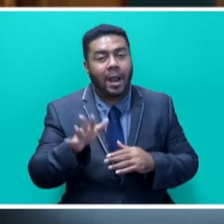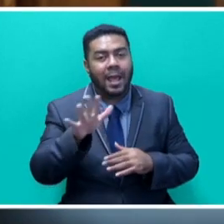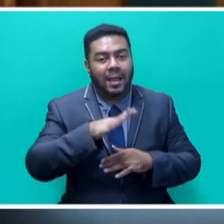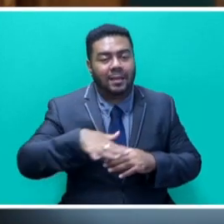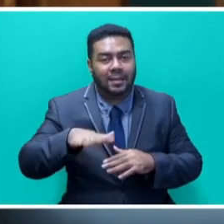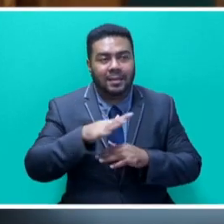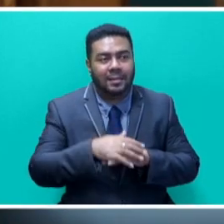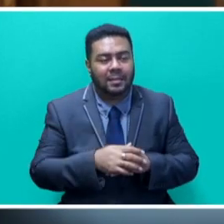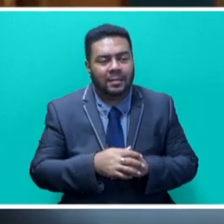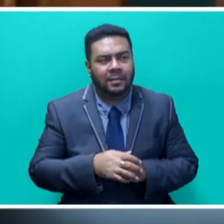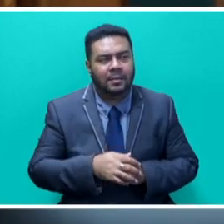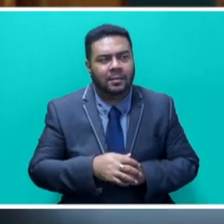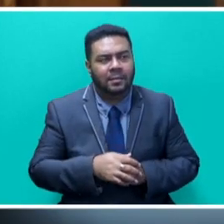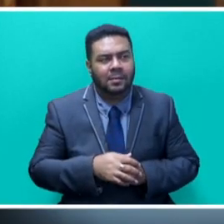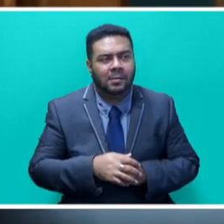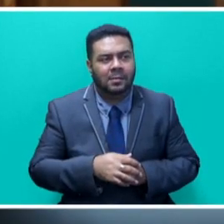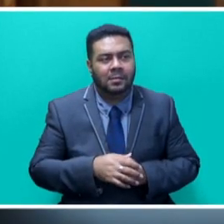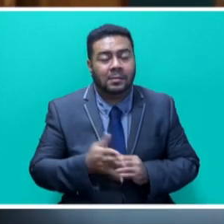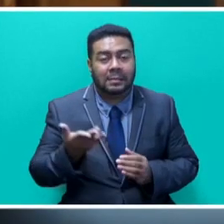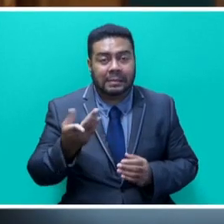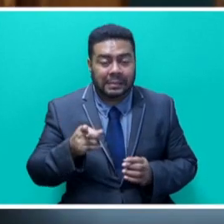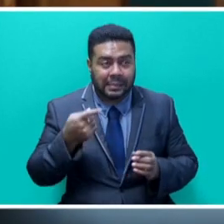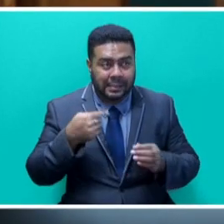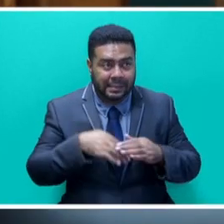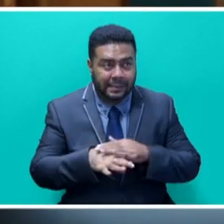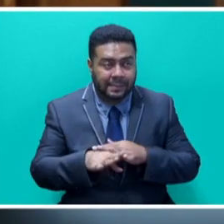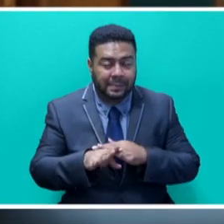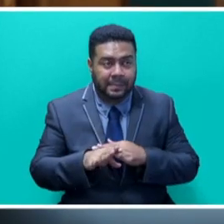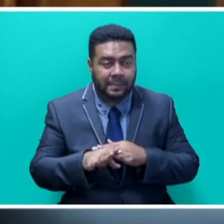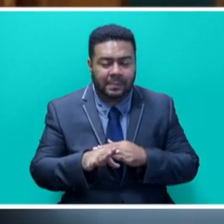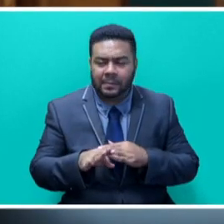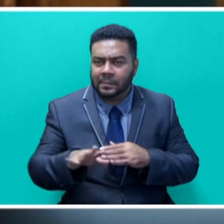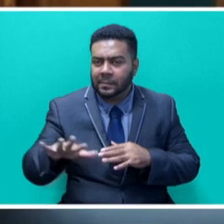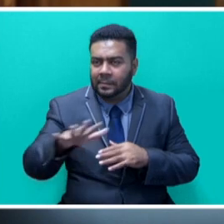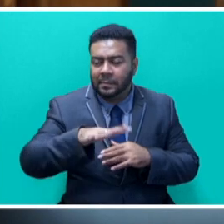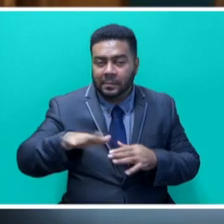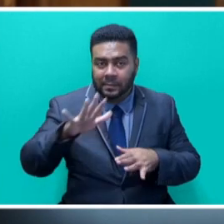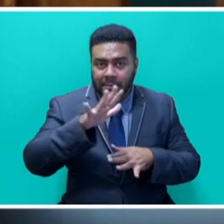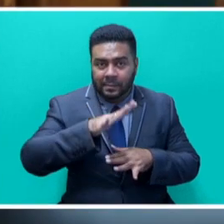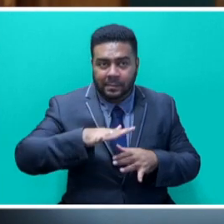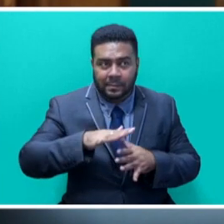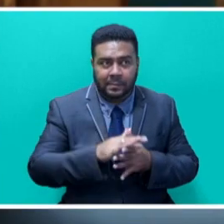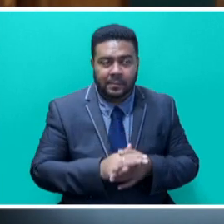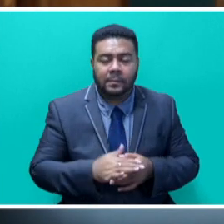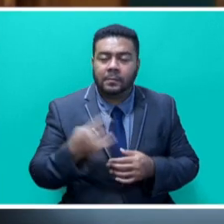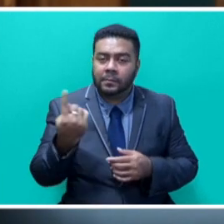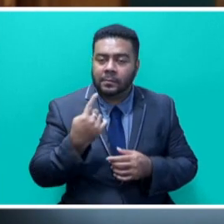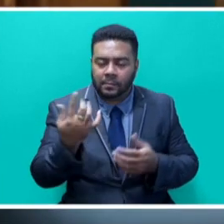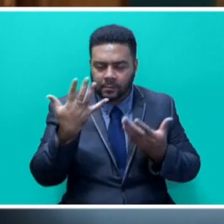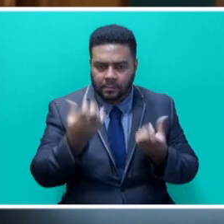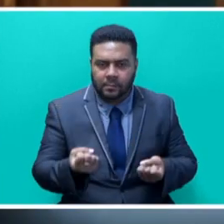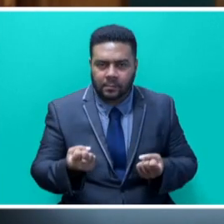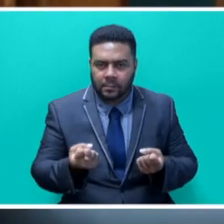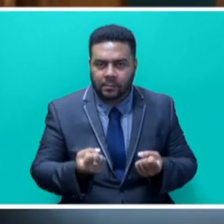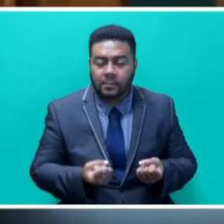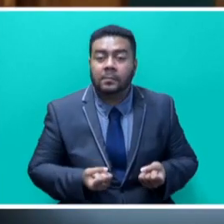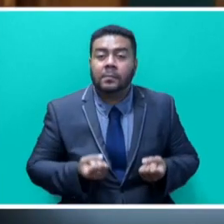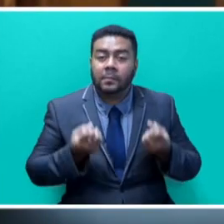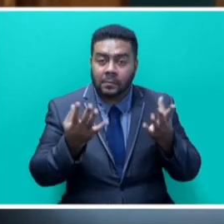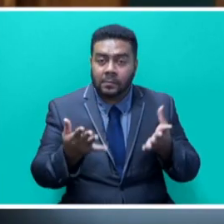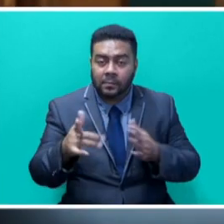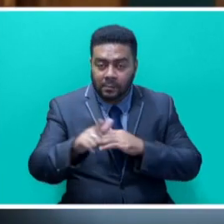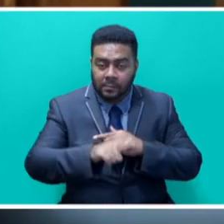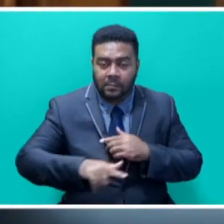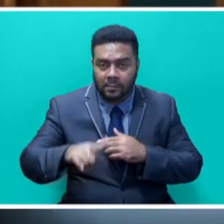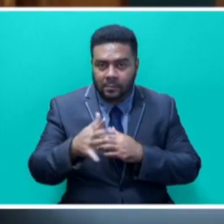in peri-urban and even urban areas who have available land, no matter the size, are joining